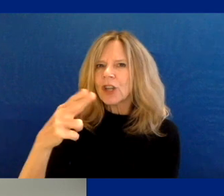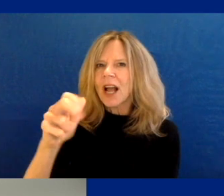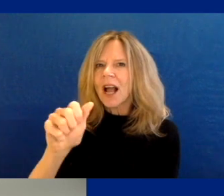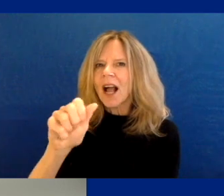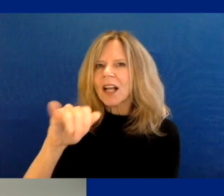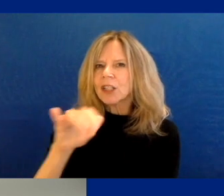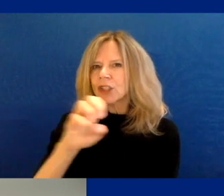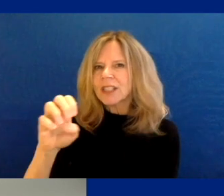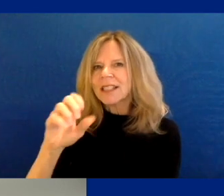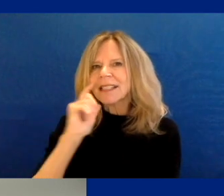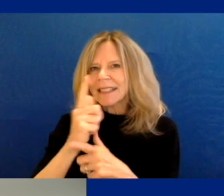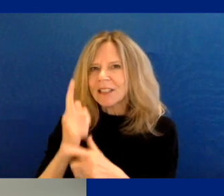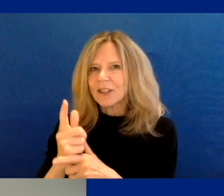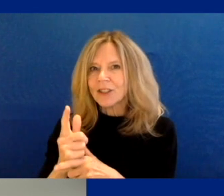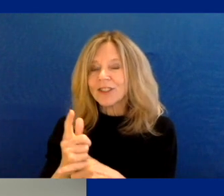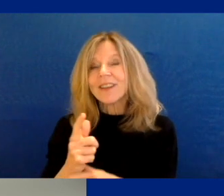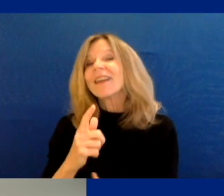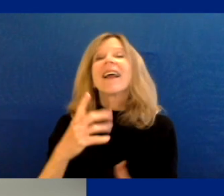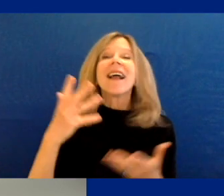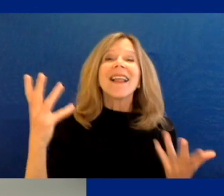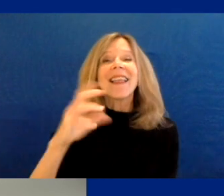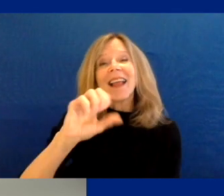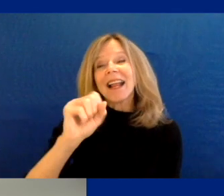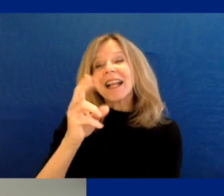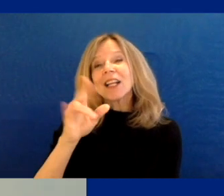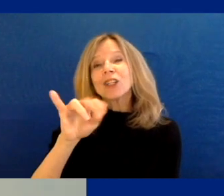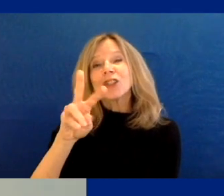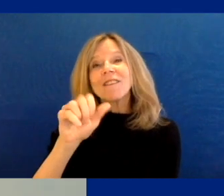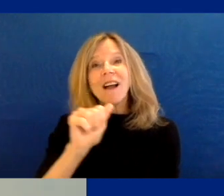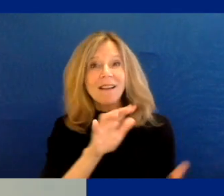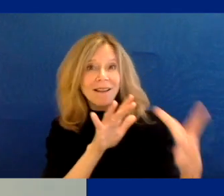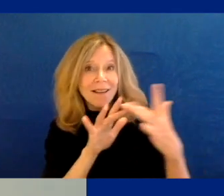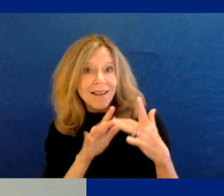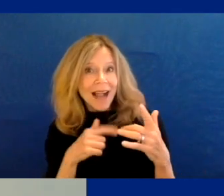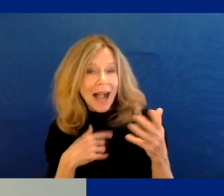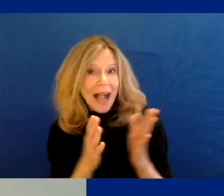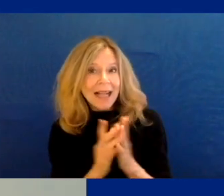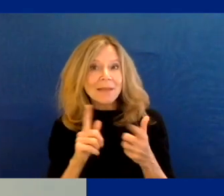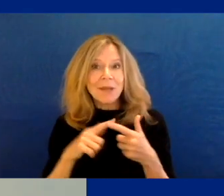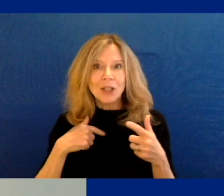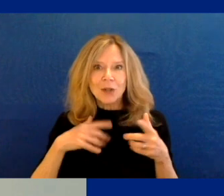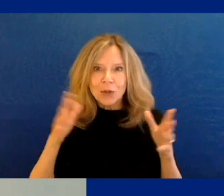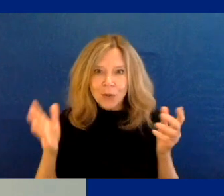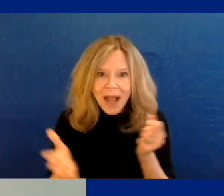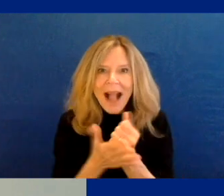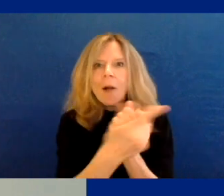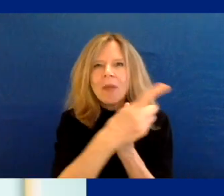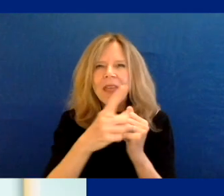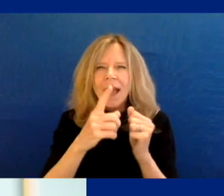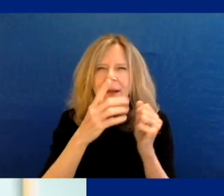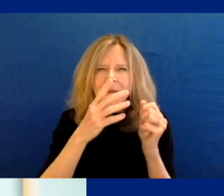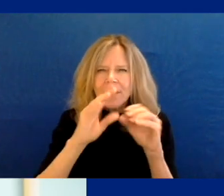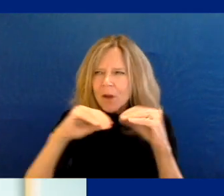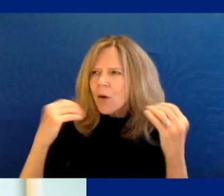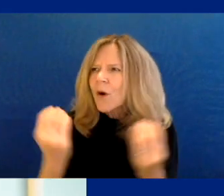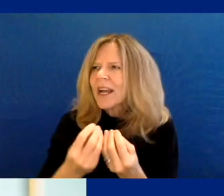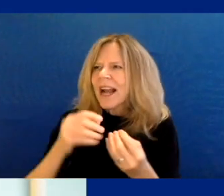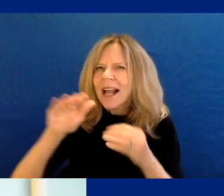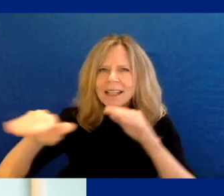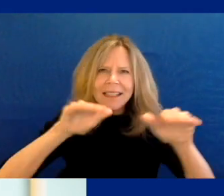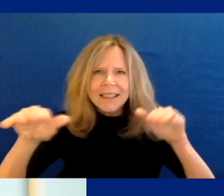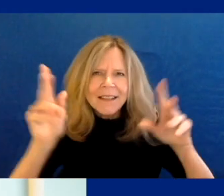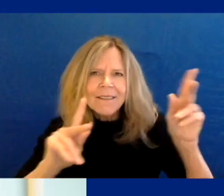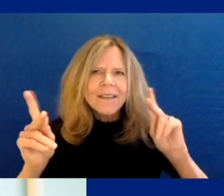Sisters. And then Shavana had reached out to me about joining as a campaign organizer for Jahaji Sisters, working